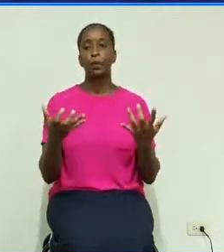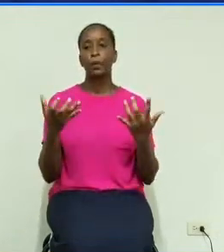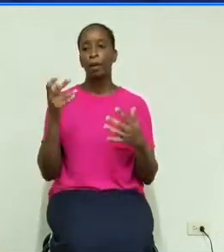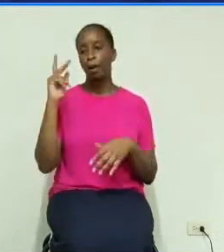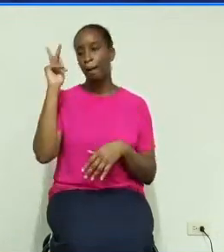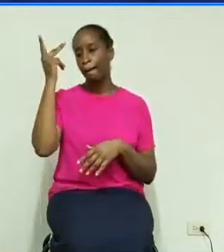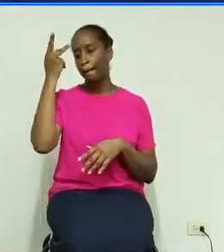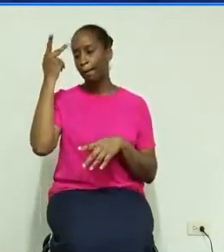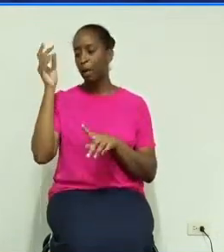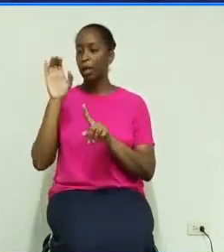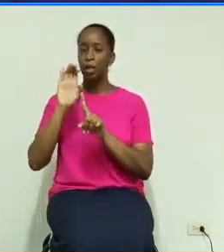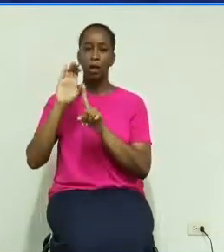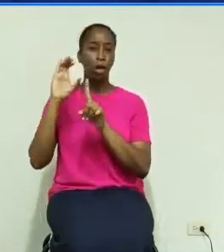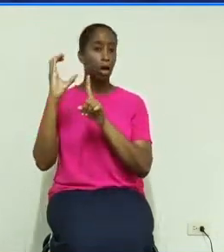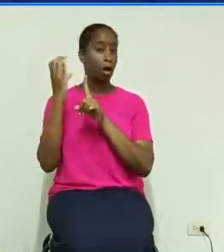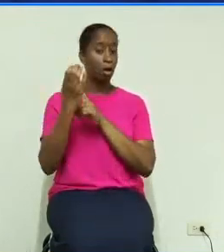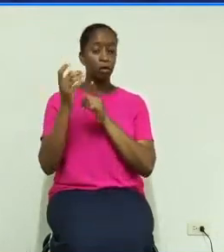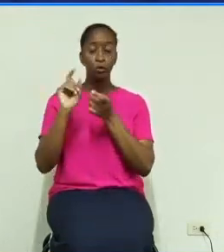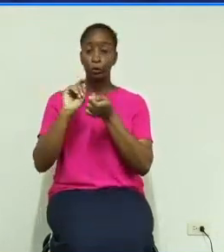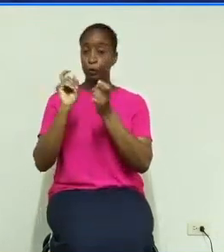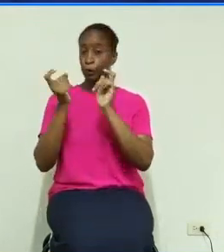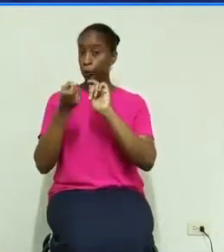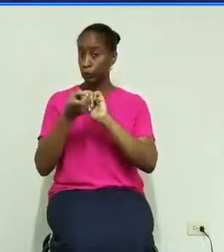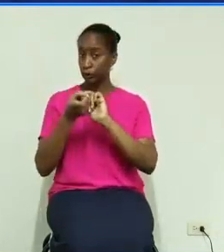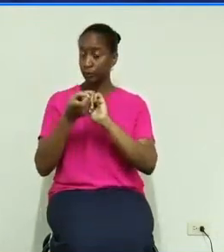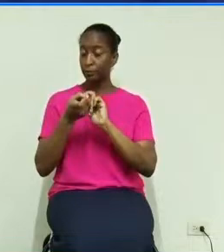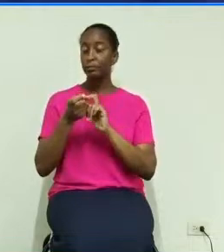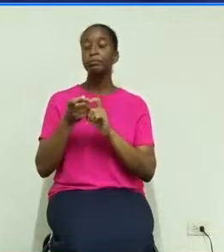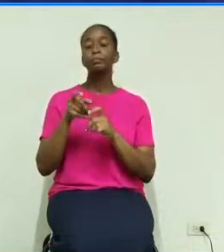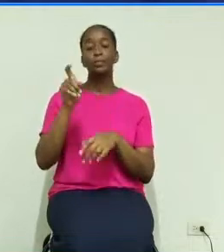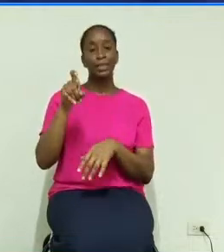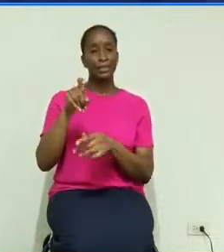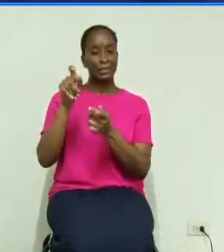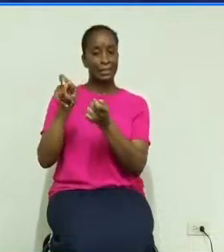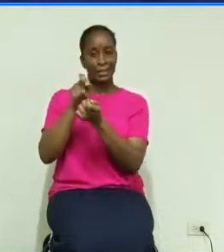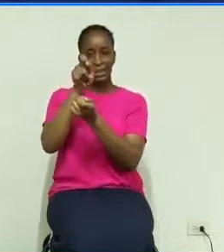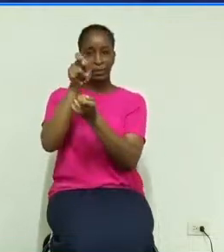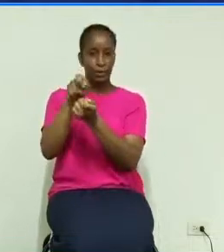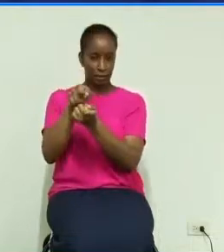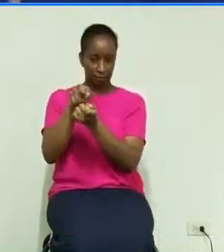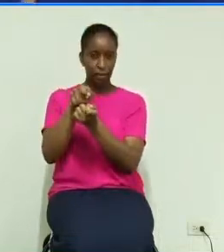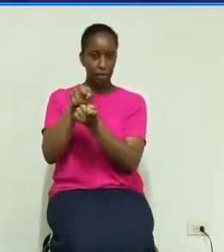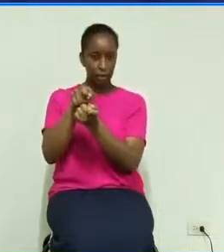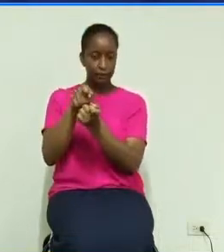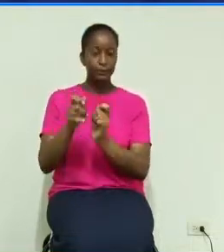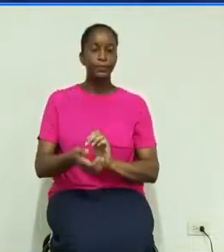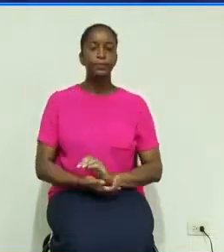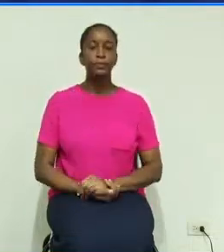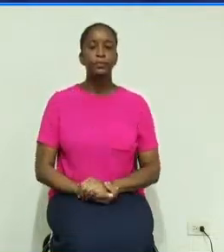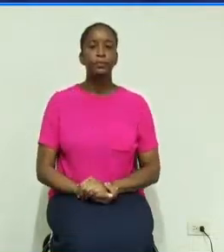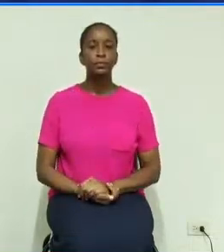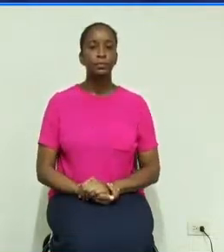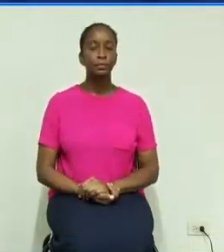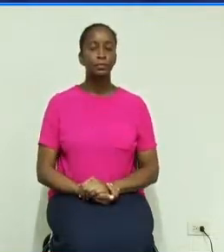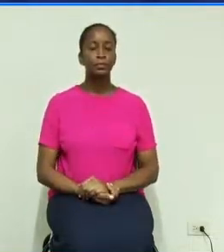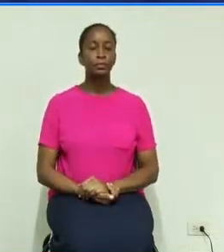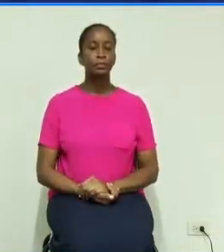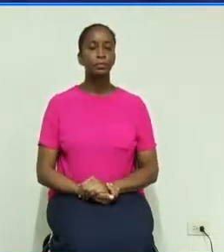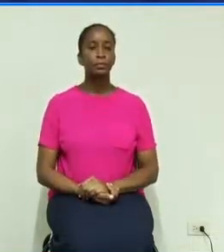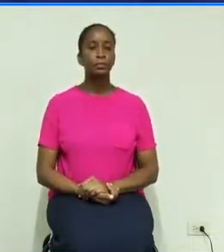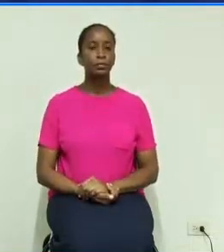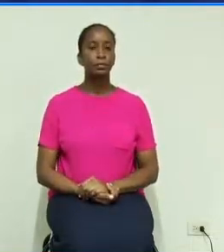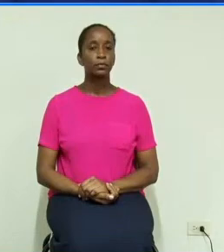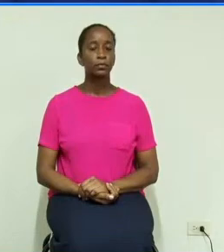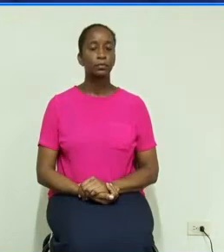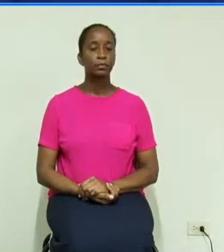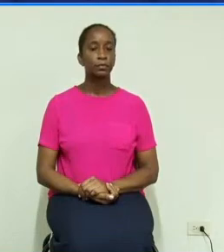very targeted in how we reach people and the messaging that we communicate to persons. The